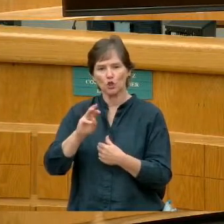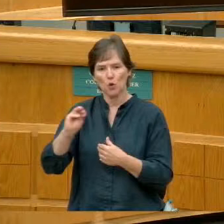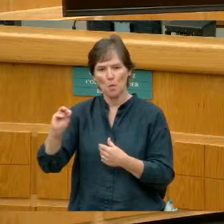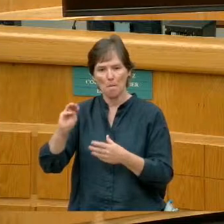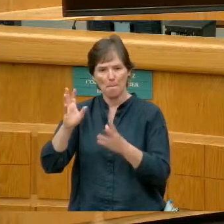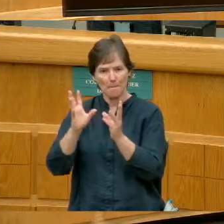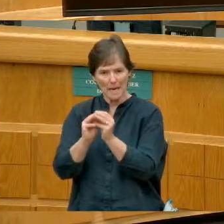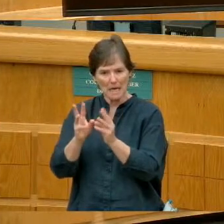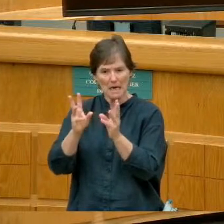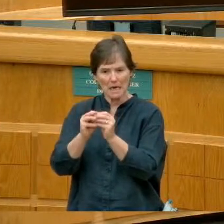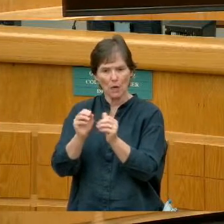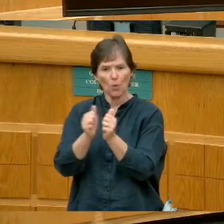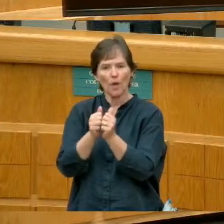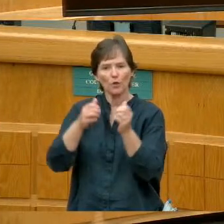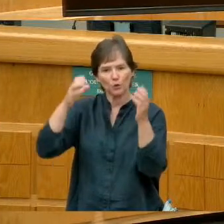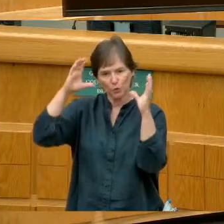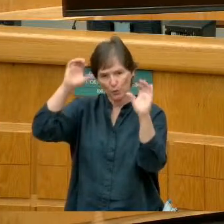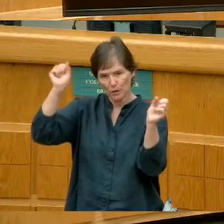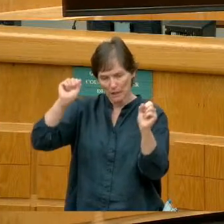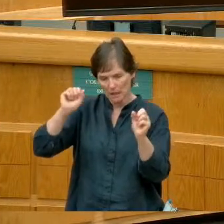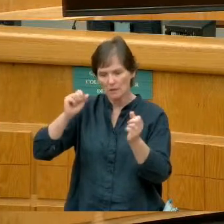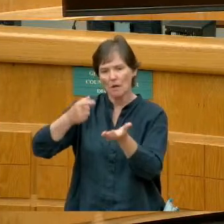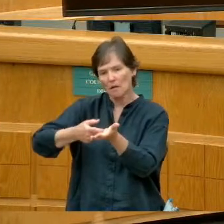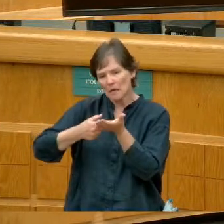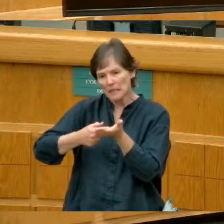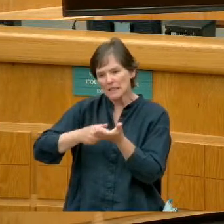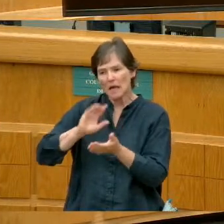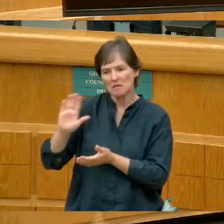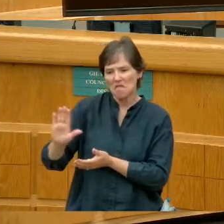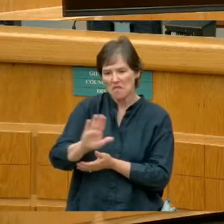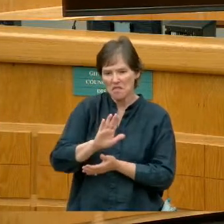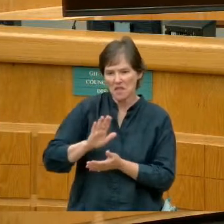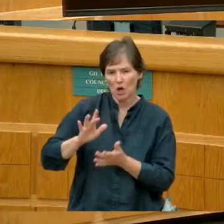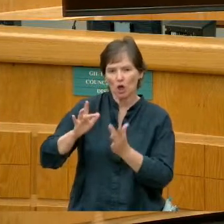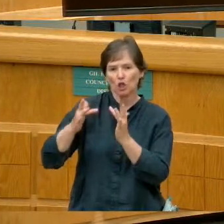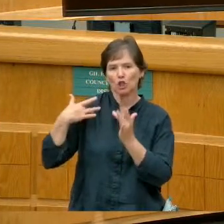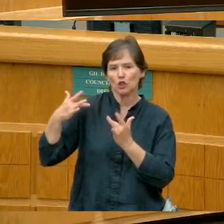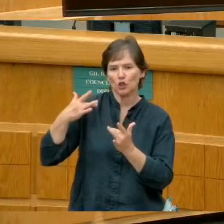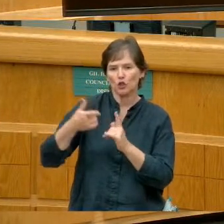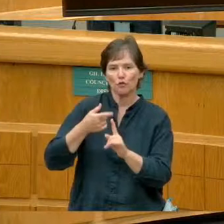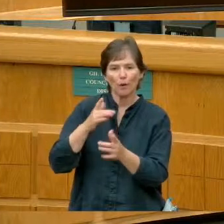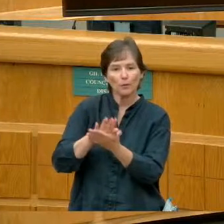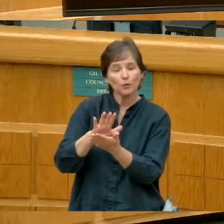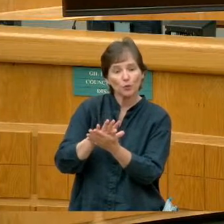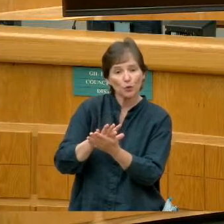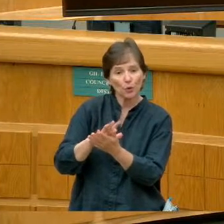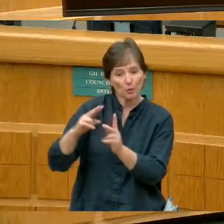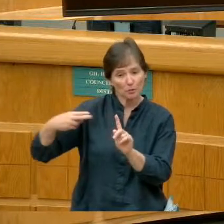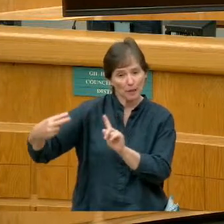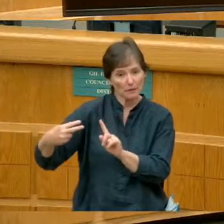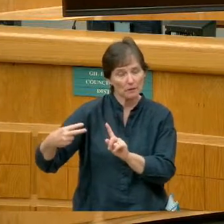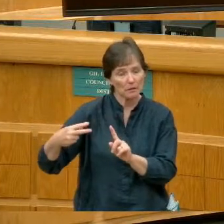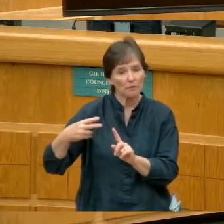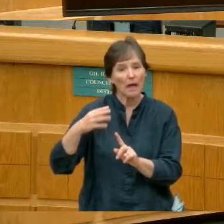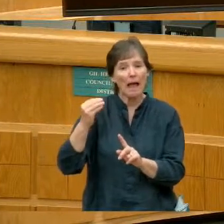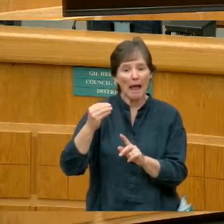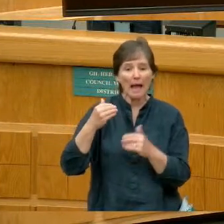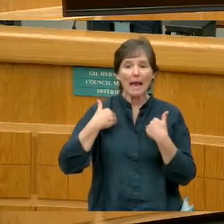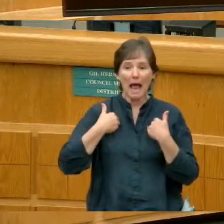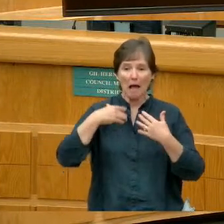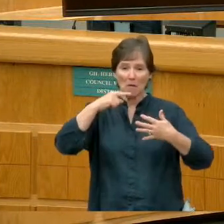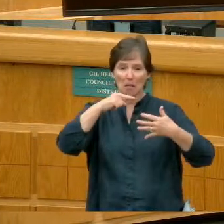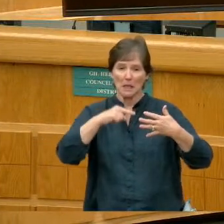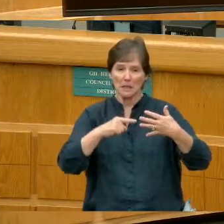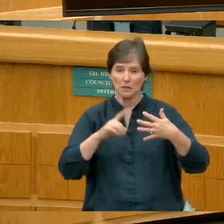talk about it, what their concerns are, and we are also going to create a list of questions that we can take to